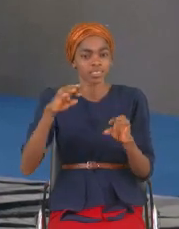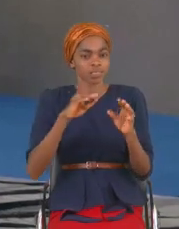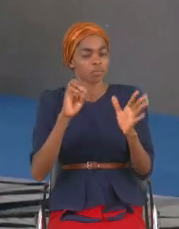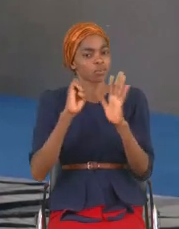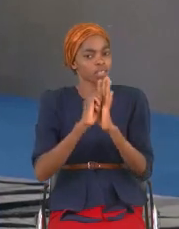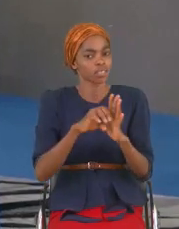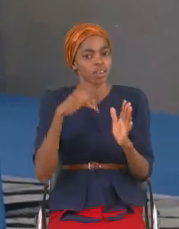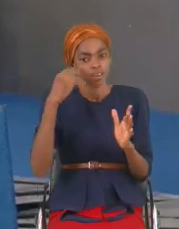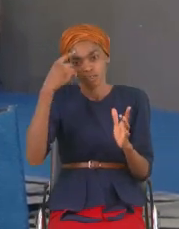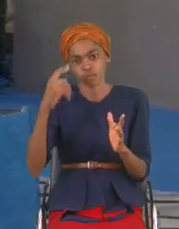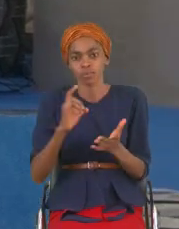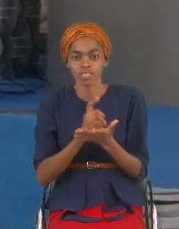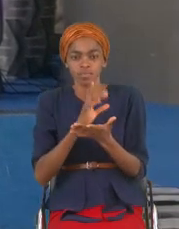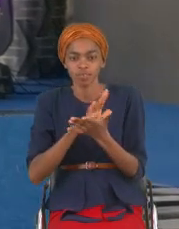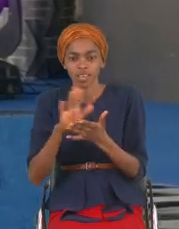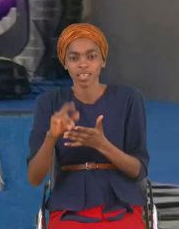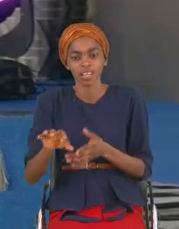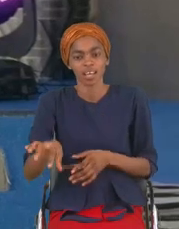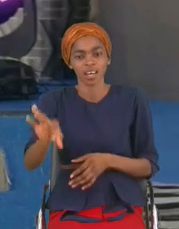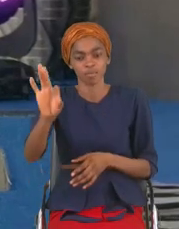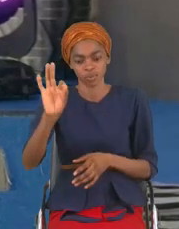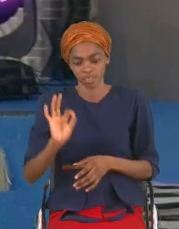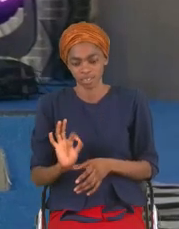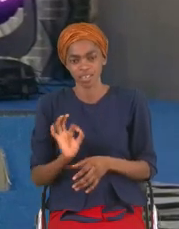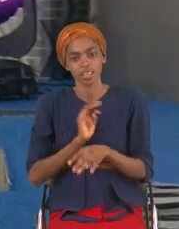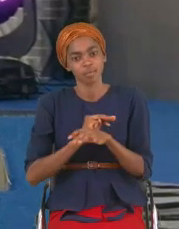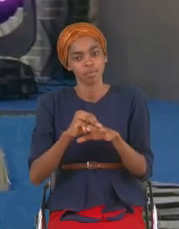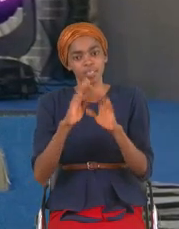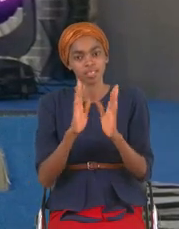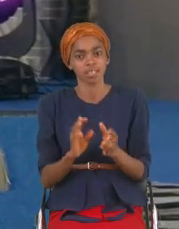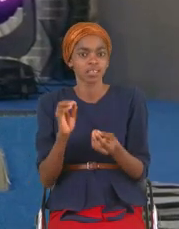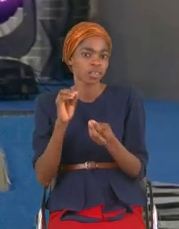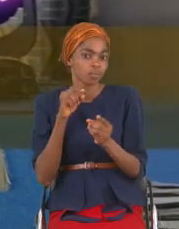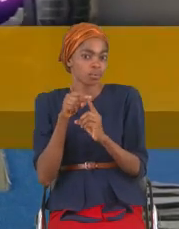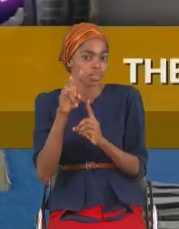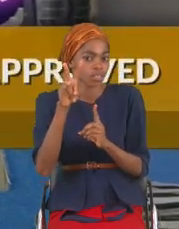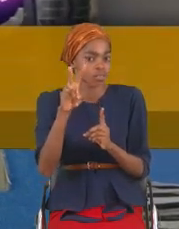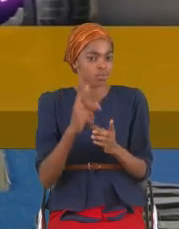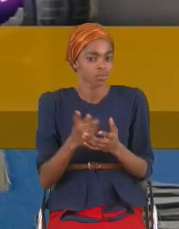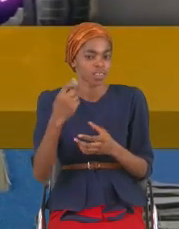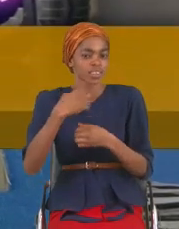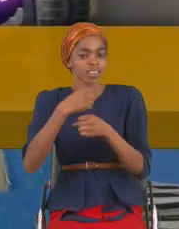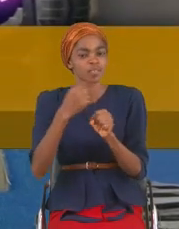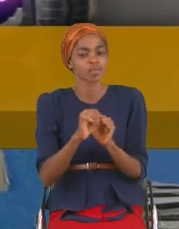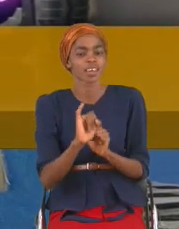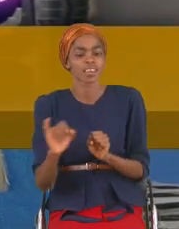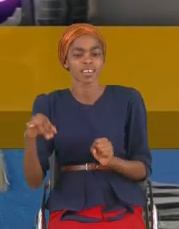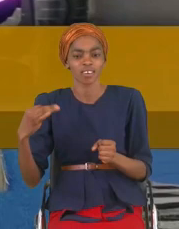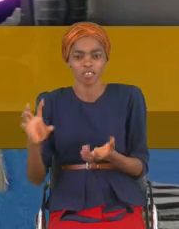divinely appointed ministers. Number two, the making of